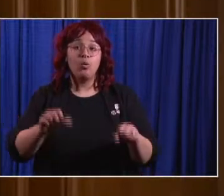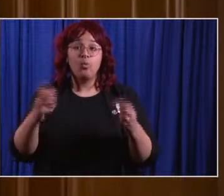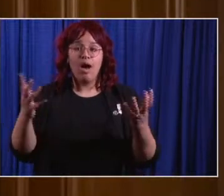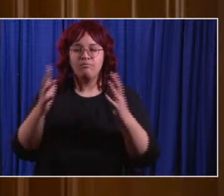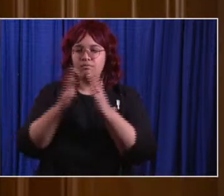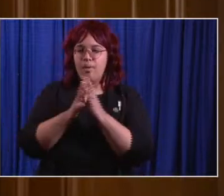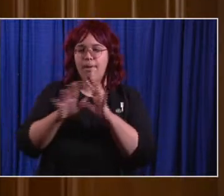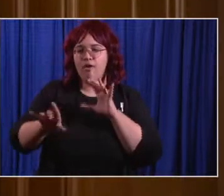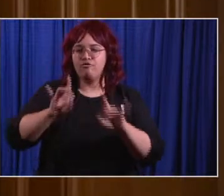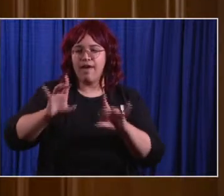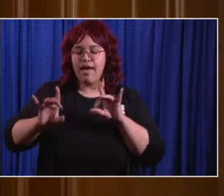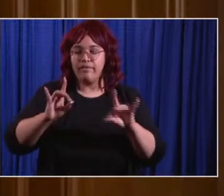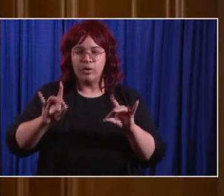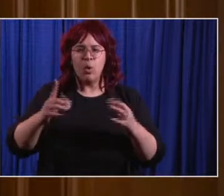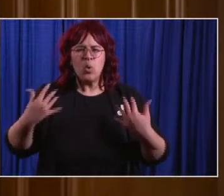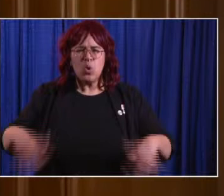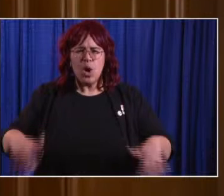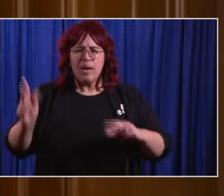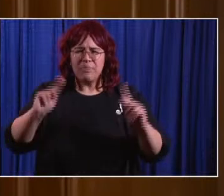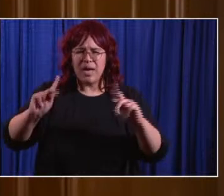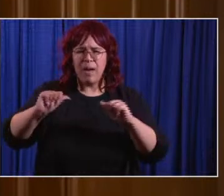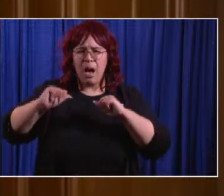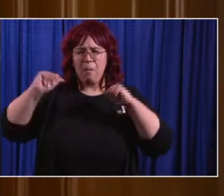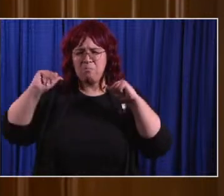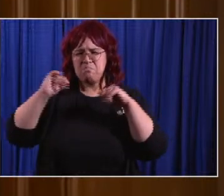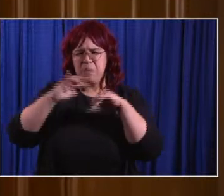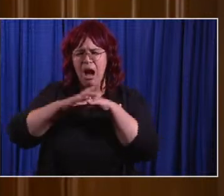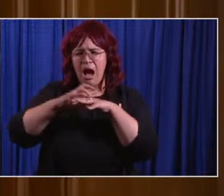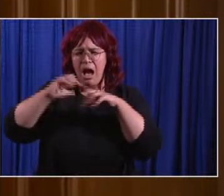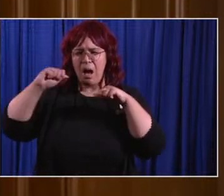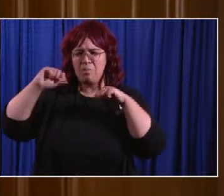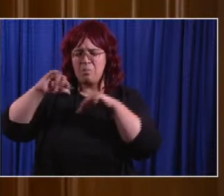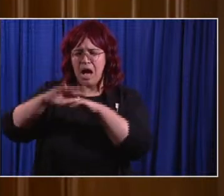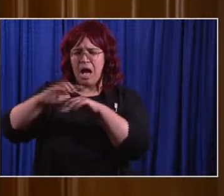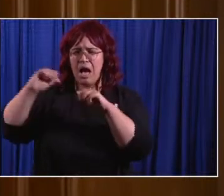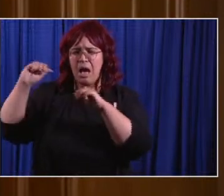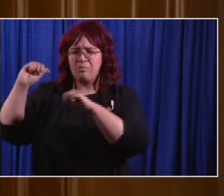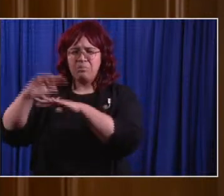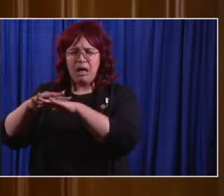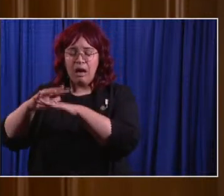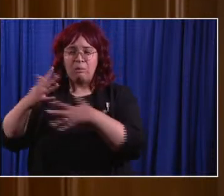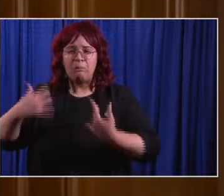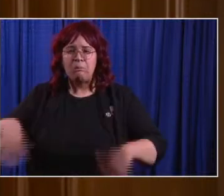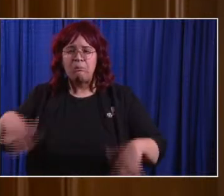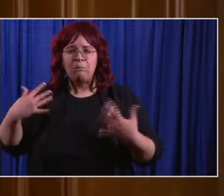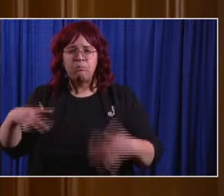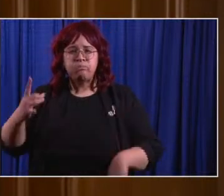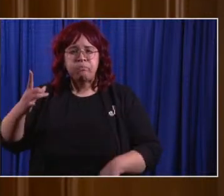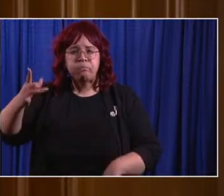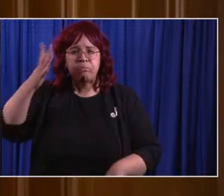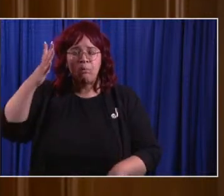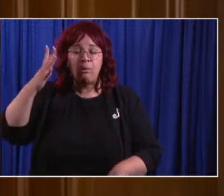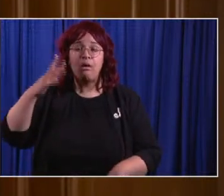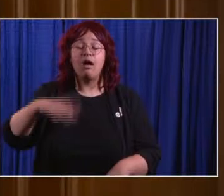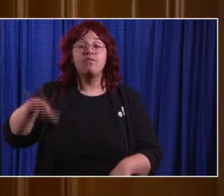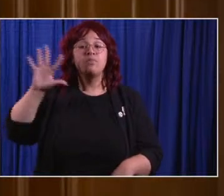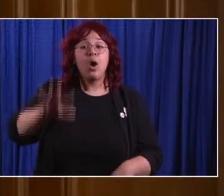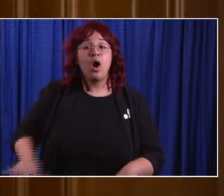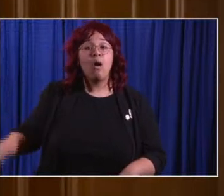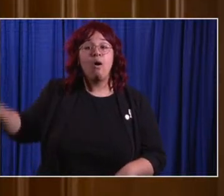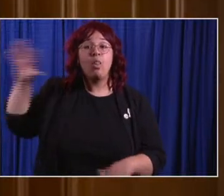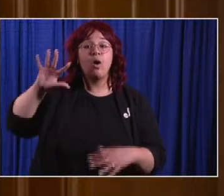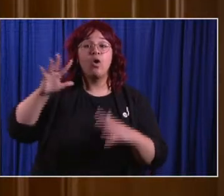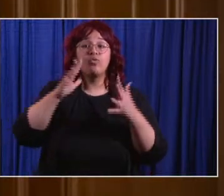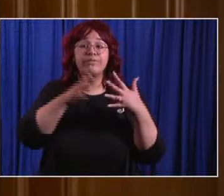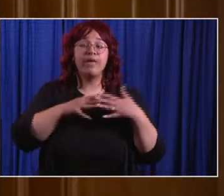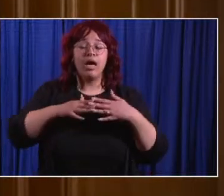quite some time. And that was the reasoning originally for shutting down the Arnold here in Columbus, was that people will be traveling from all over to